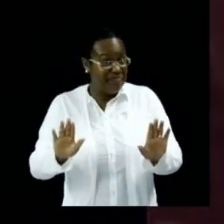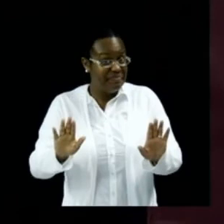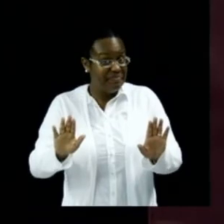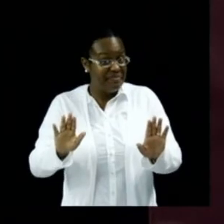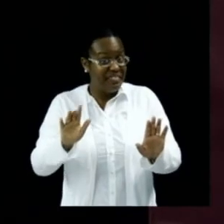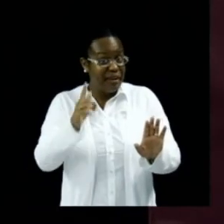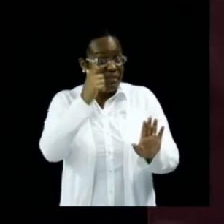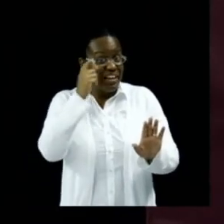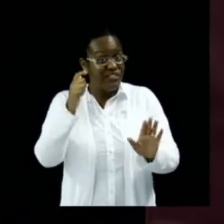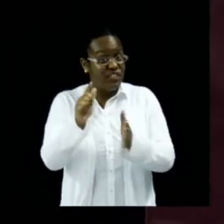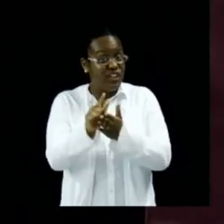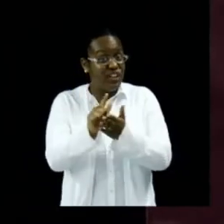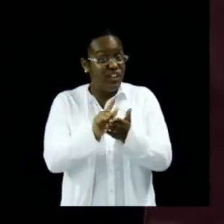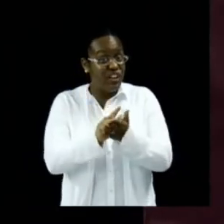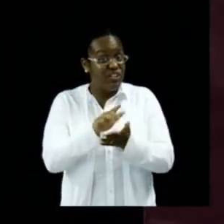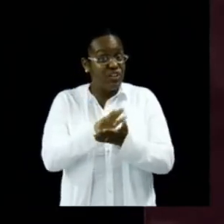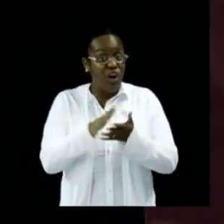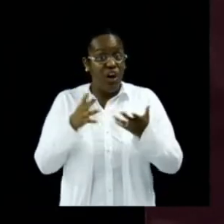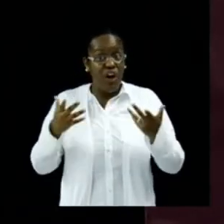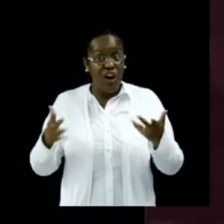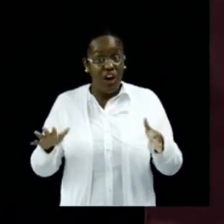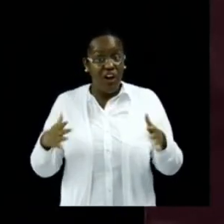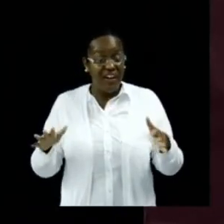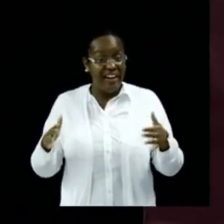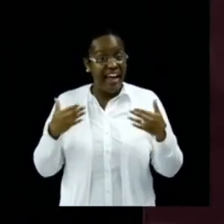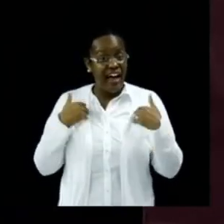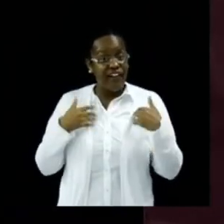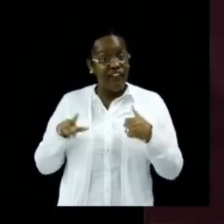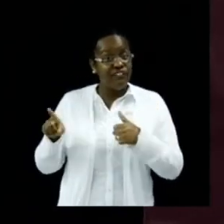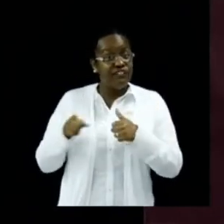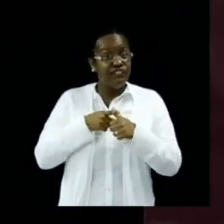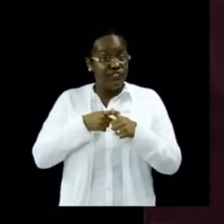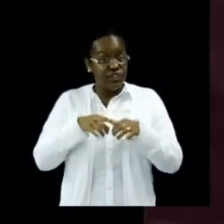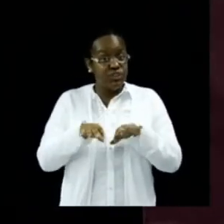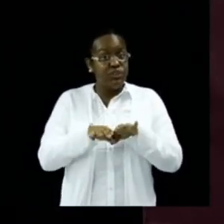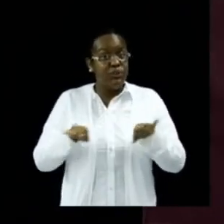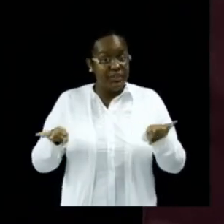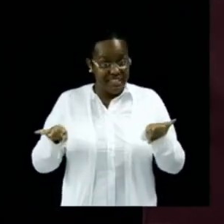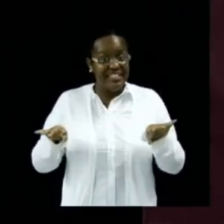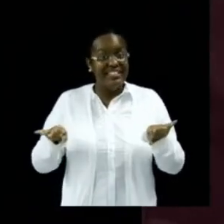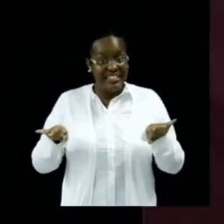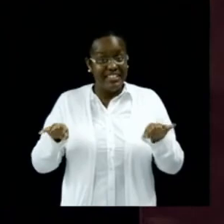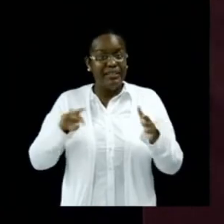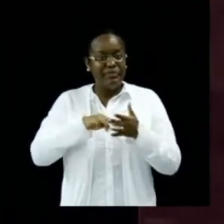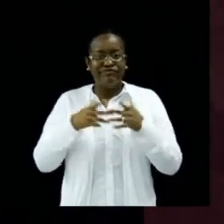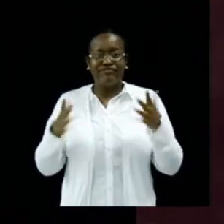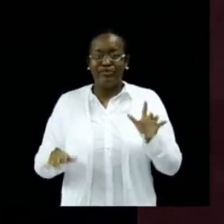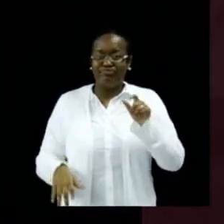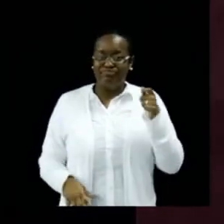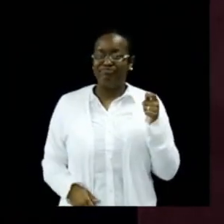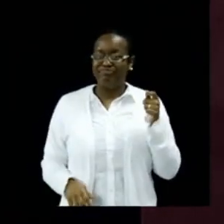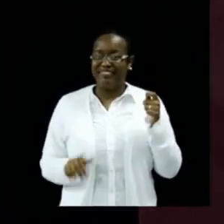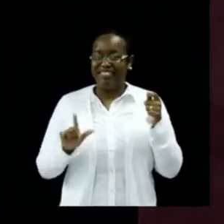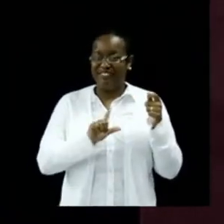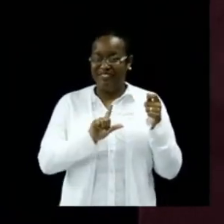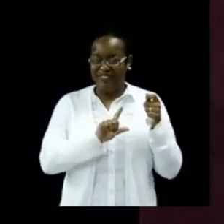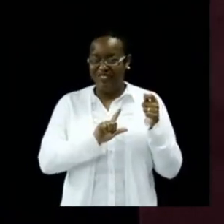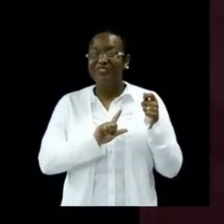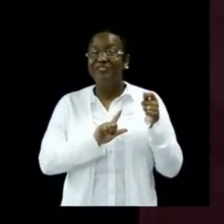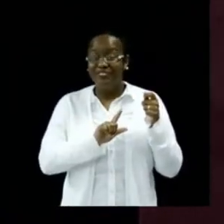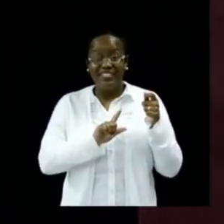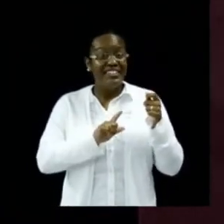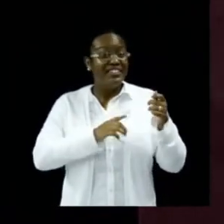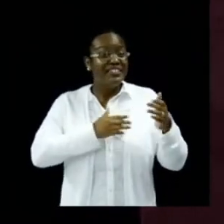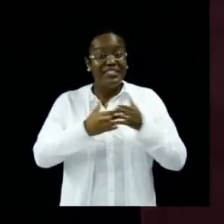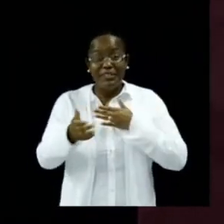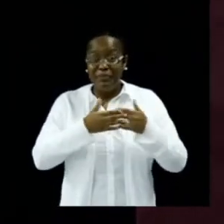the law school has already received their first degree as the bachelor's, their tassel is already on the left. So wherever